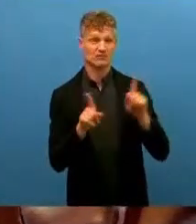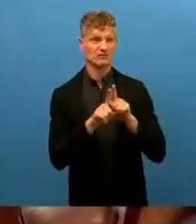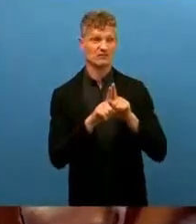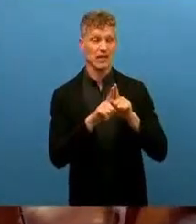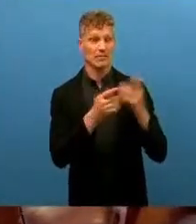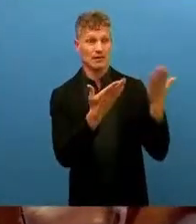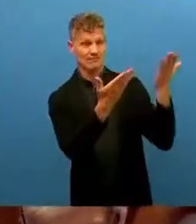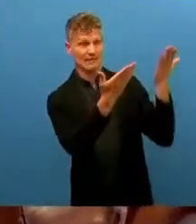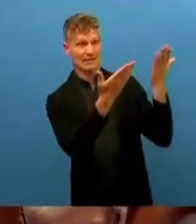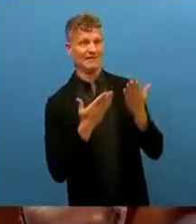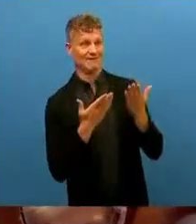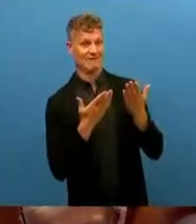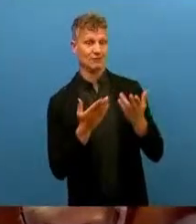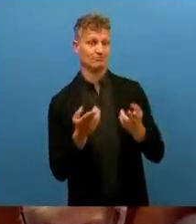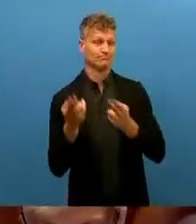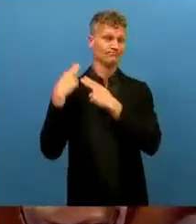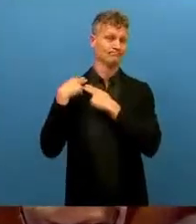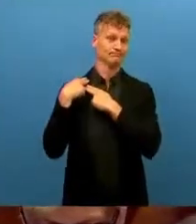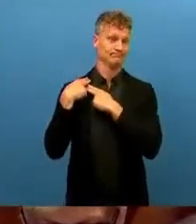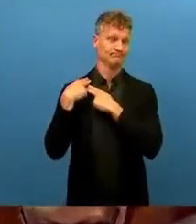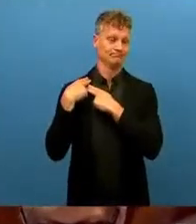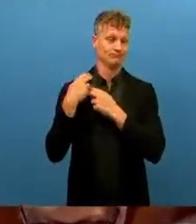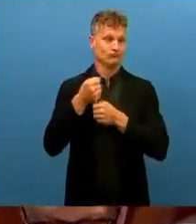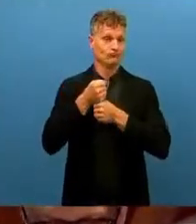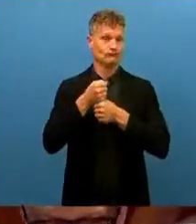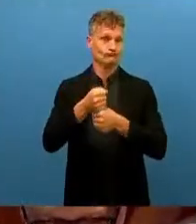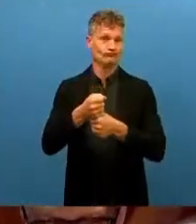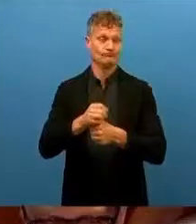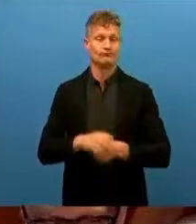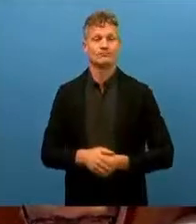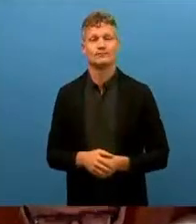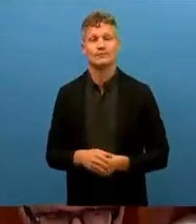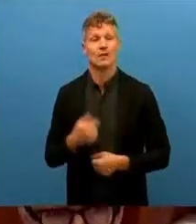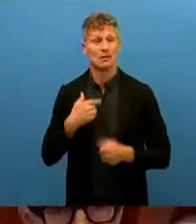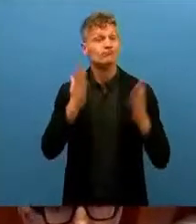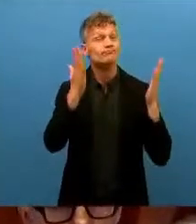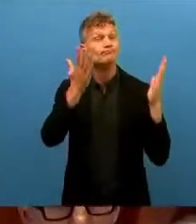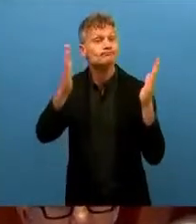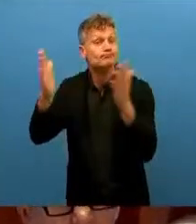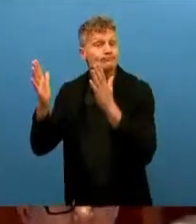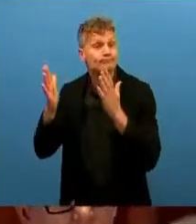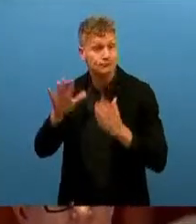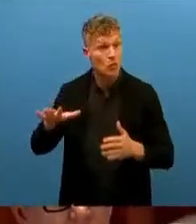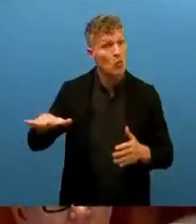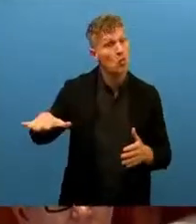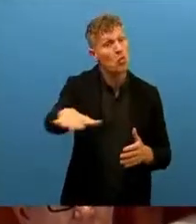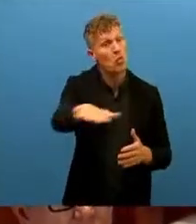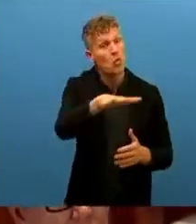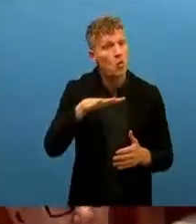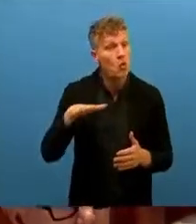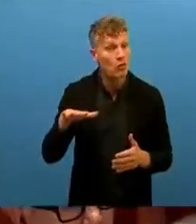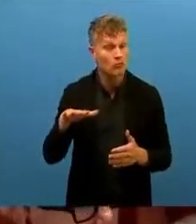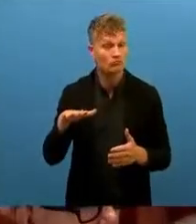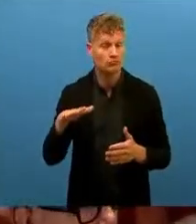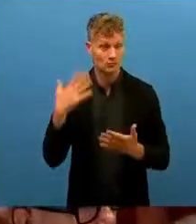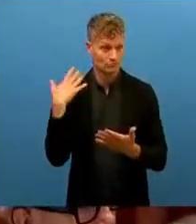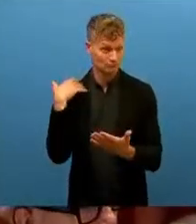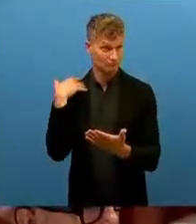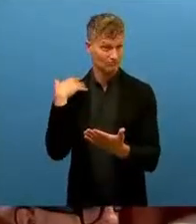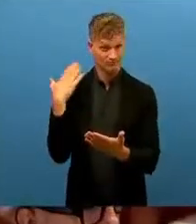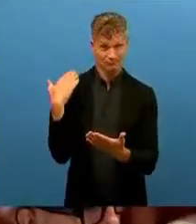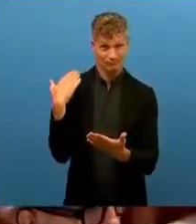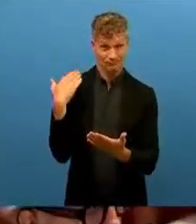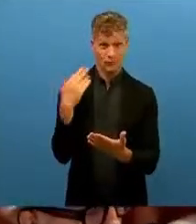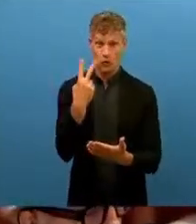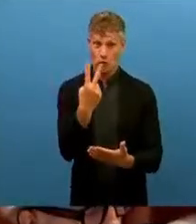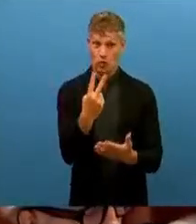Let me congratulate every one of us, states and Indigenous peoples representatives, for 2 successful intersessional meetings and